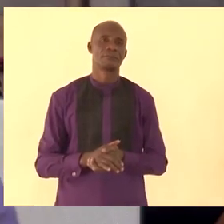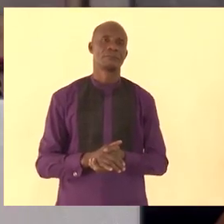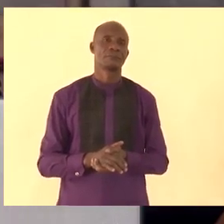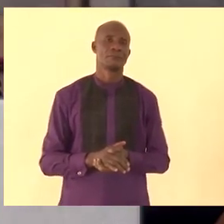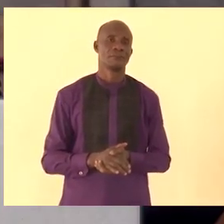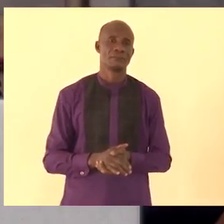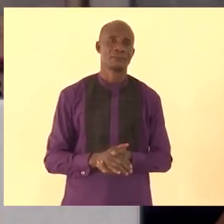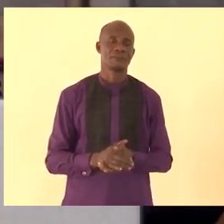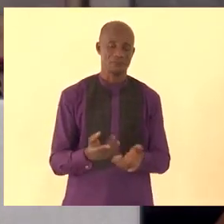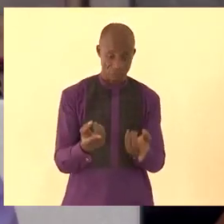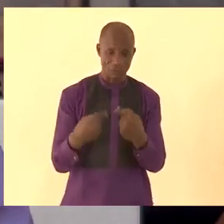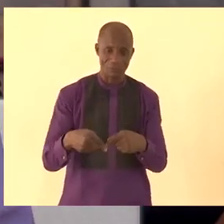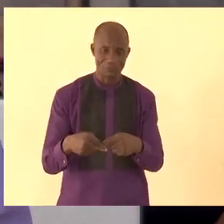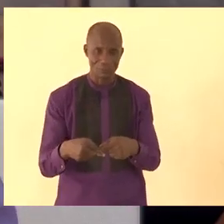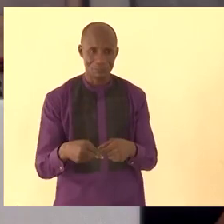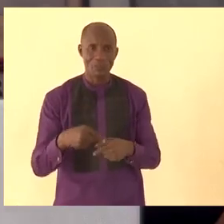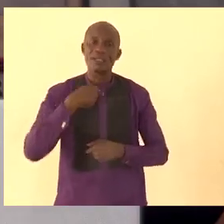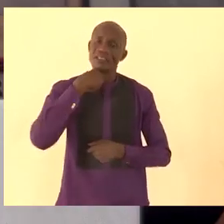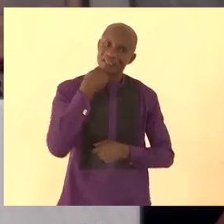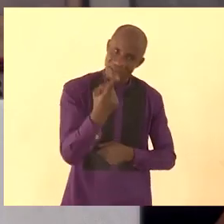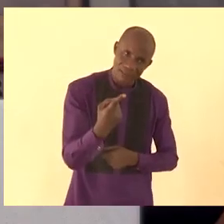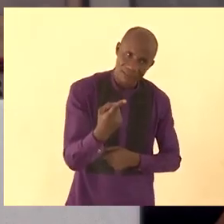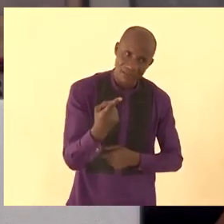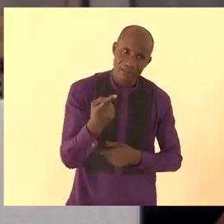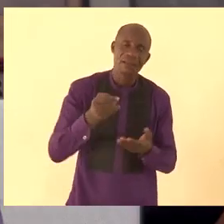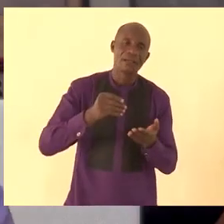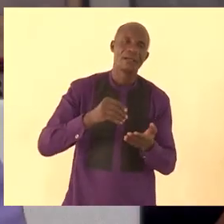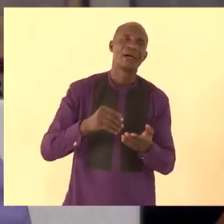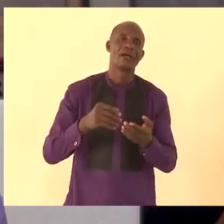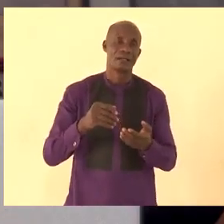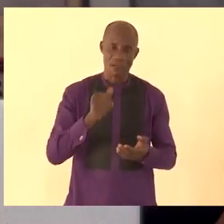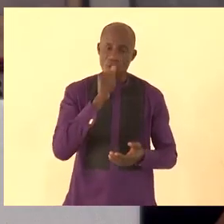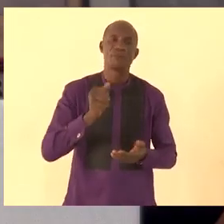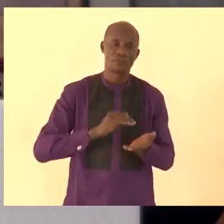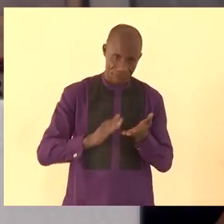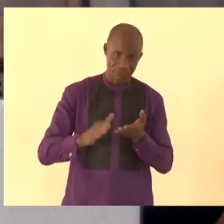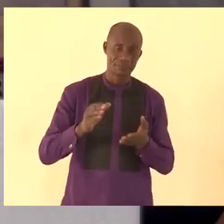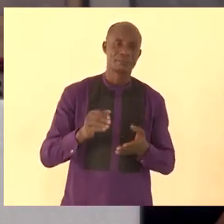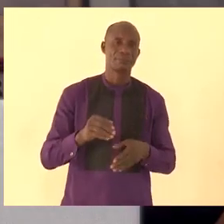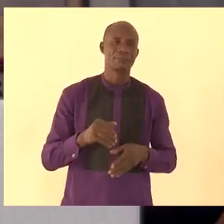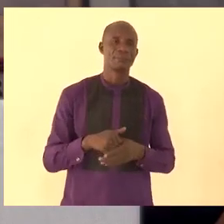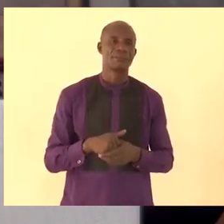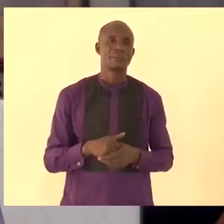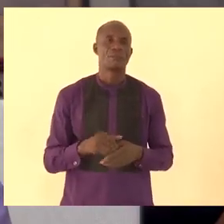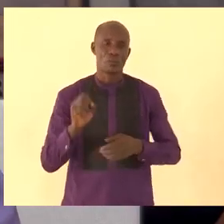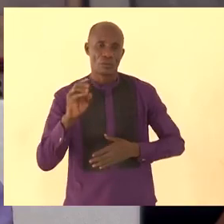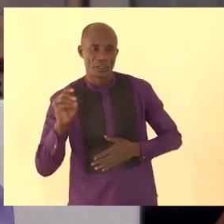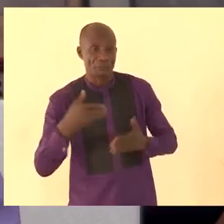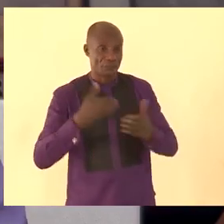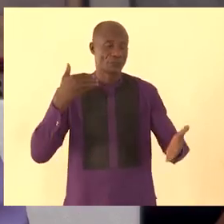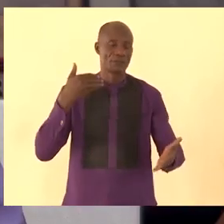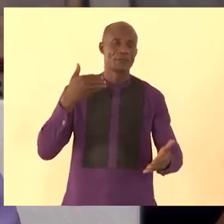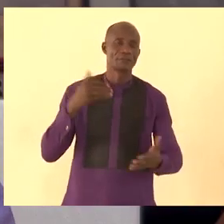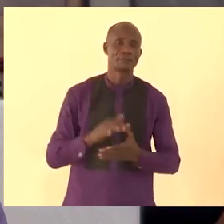Do you have somebody will come and I say, okay, say the act of contrition after confession. Say the act of contrition. Okay, before